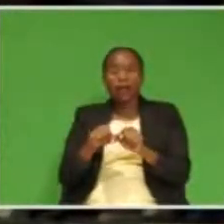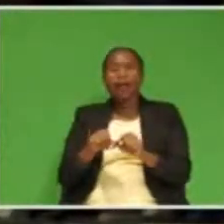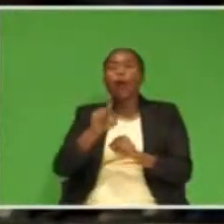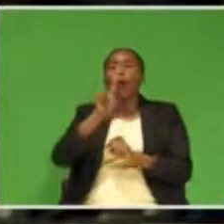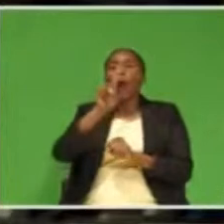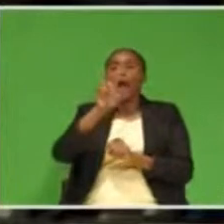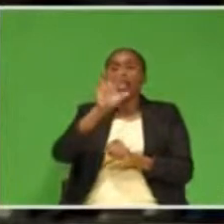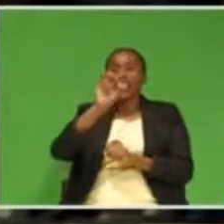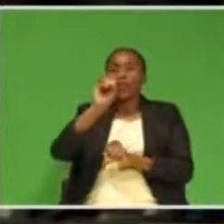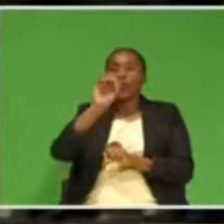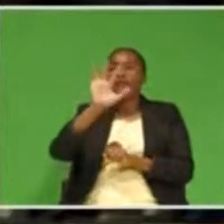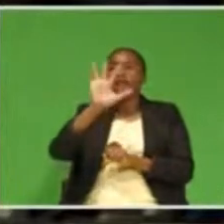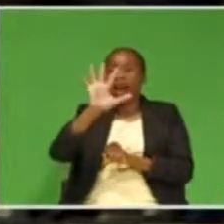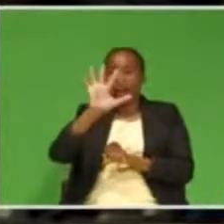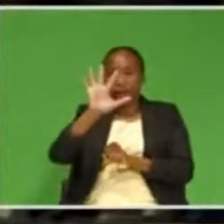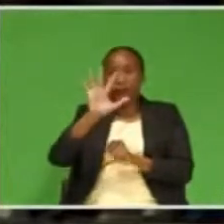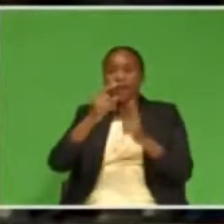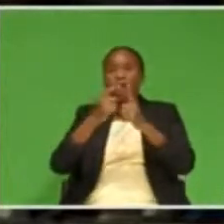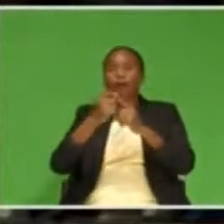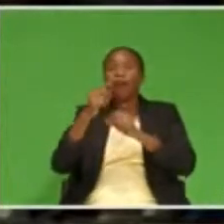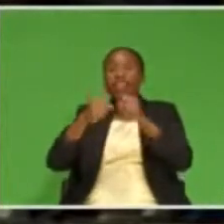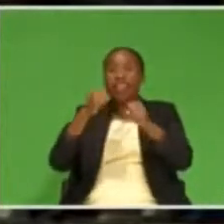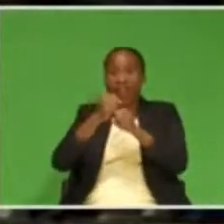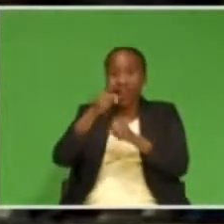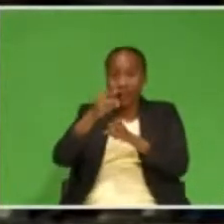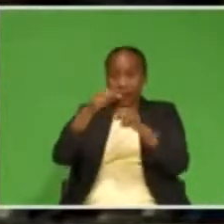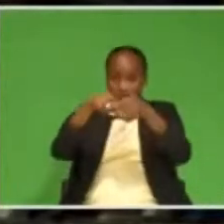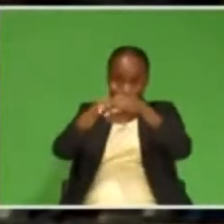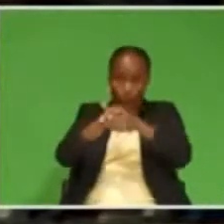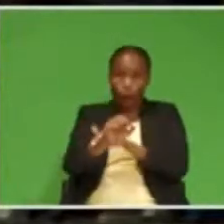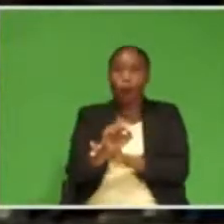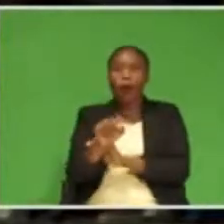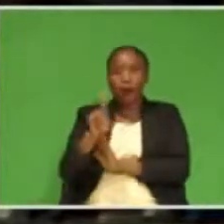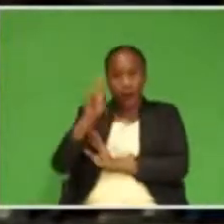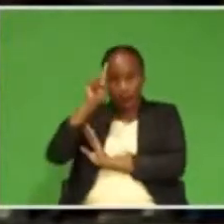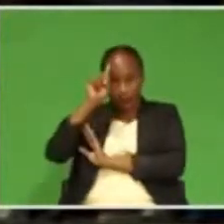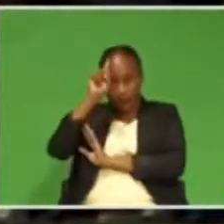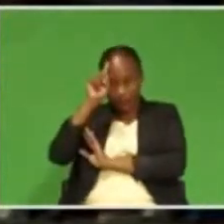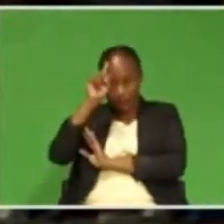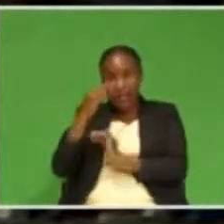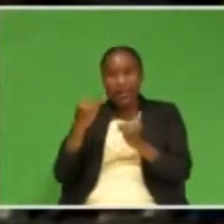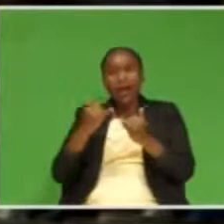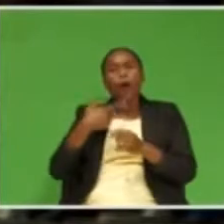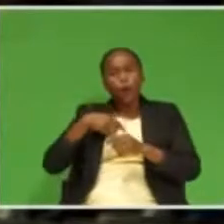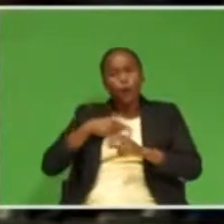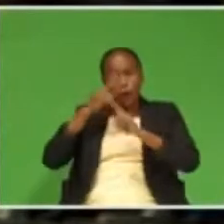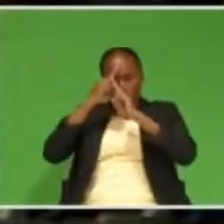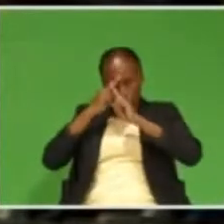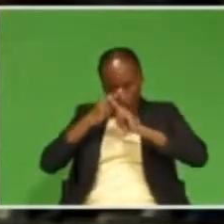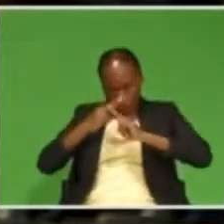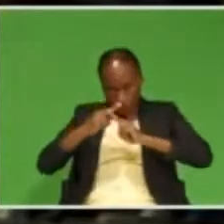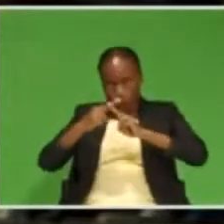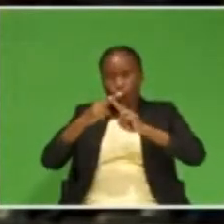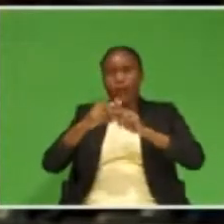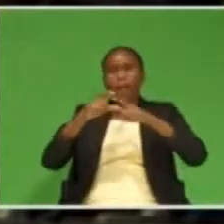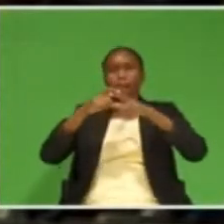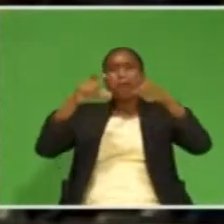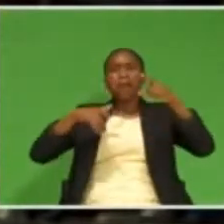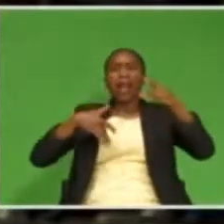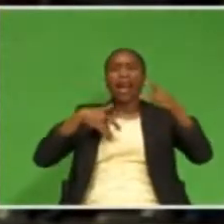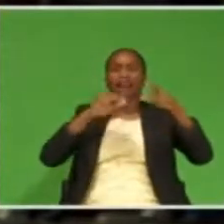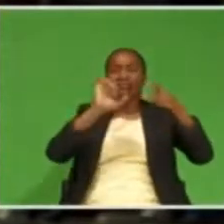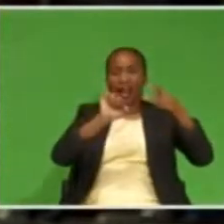105 years since his birth. As we honor his great life and his memory,